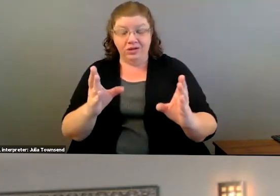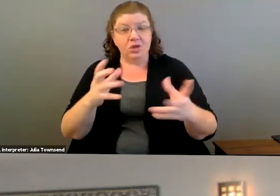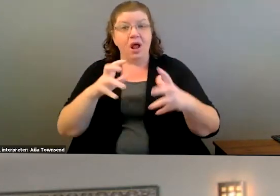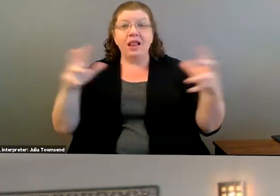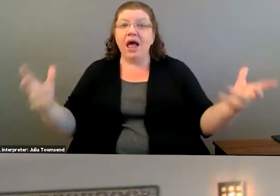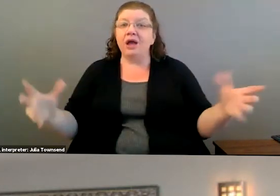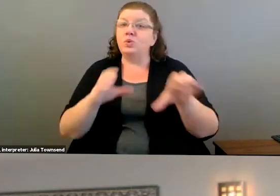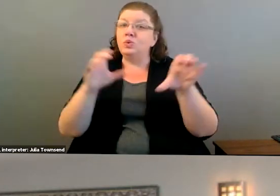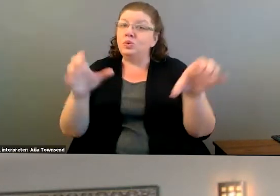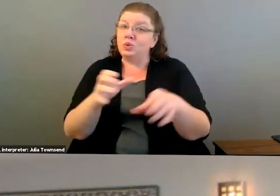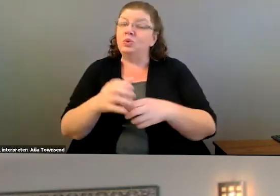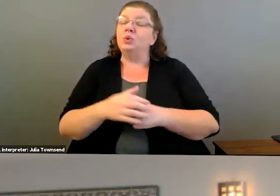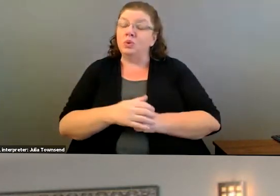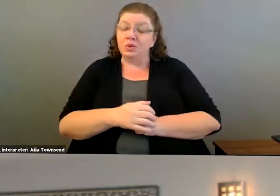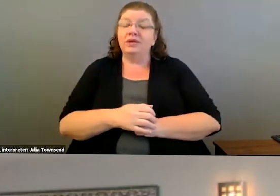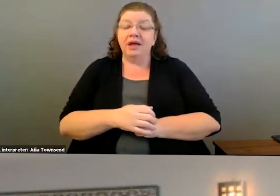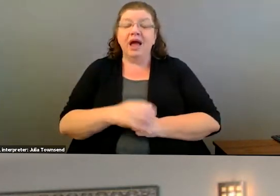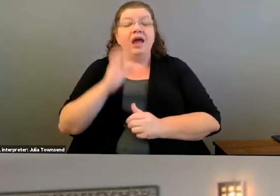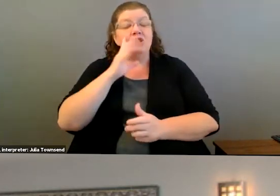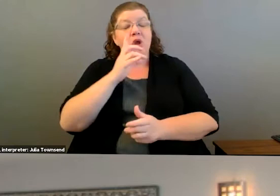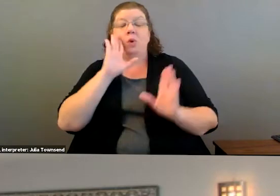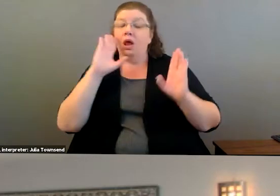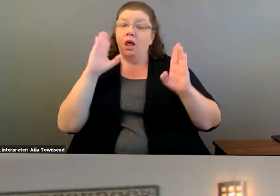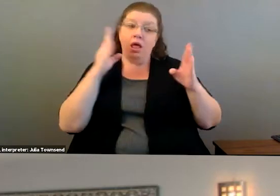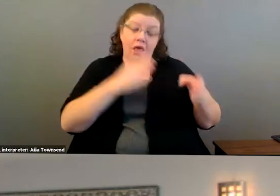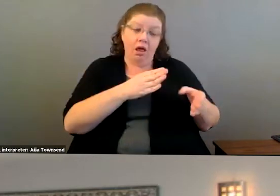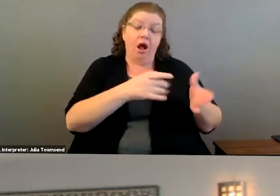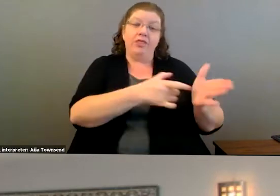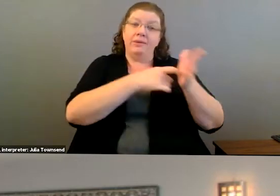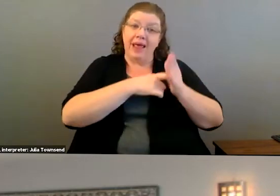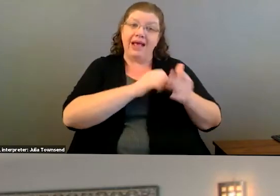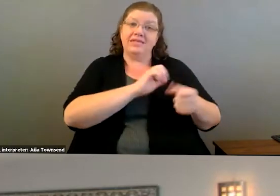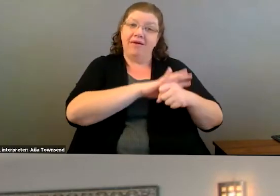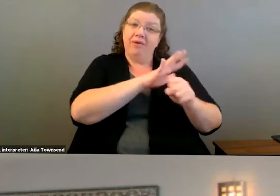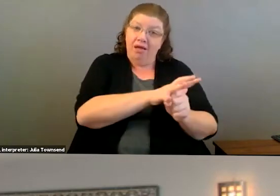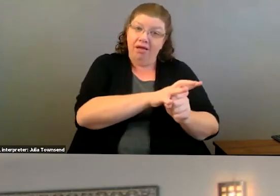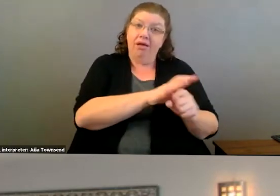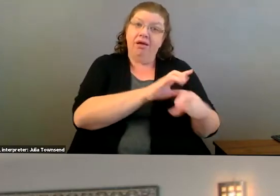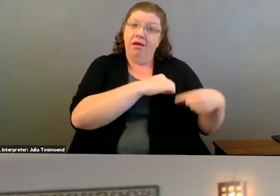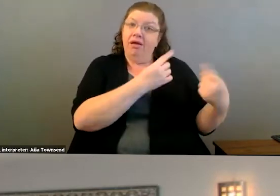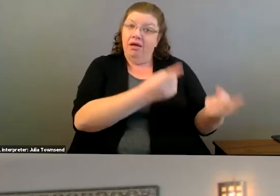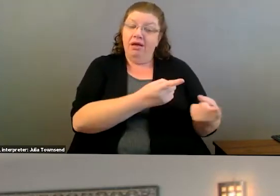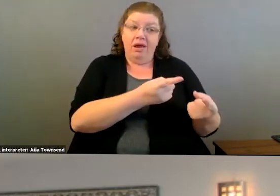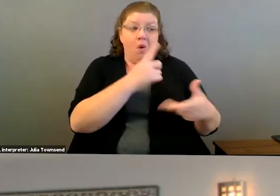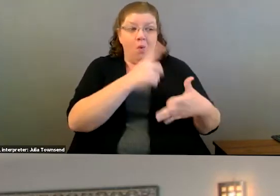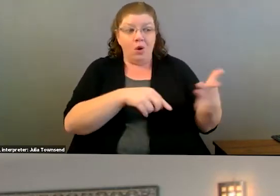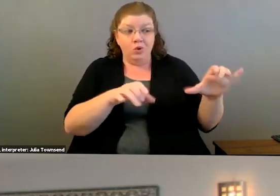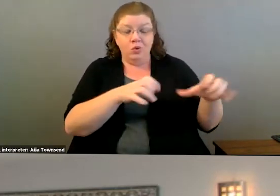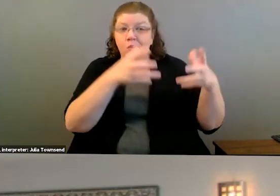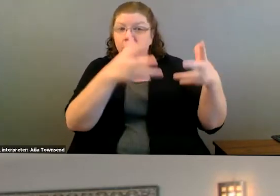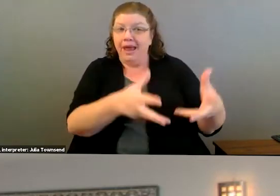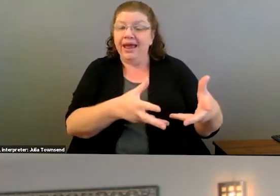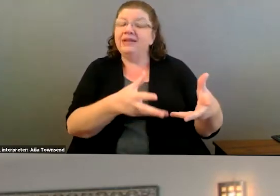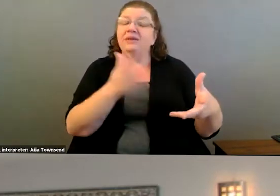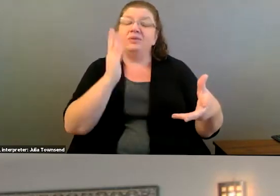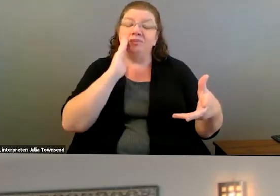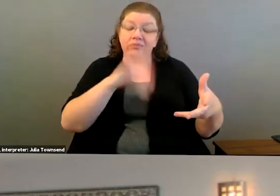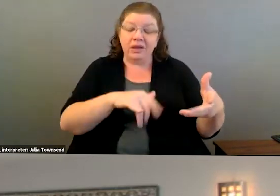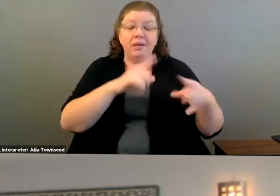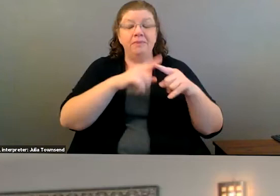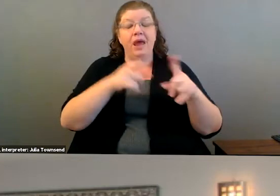And though we are worn thin by the demands of the epidemic, and what there is to do remains. With